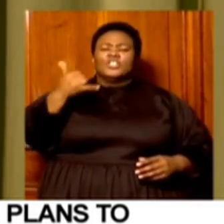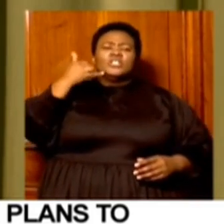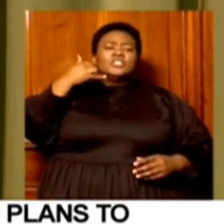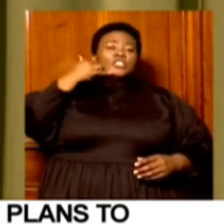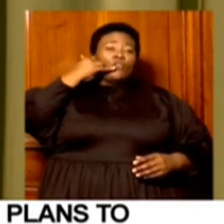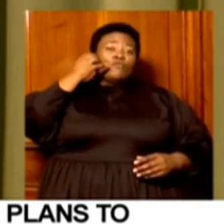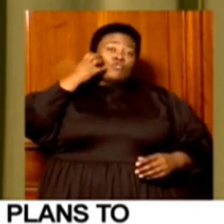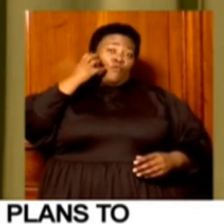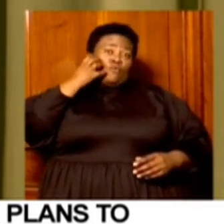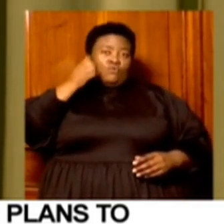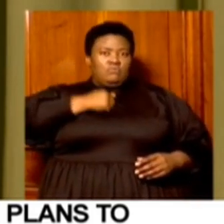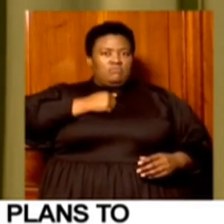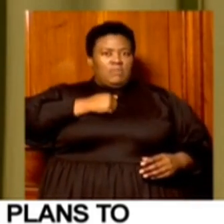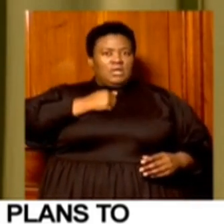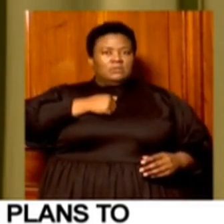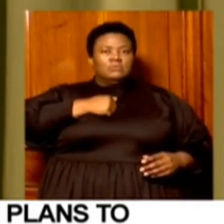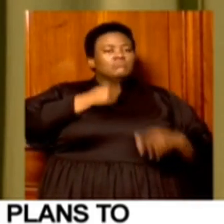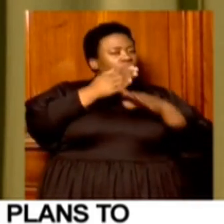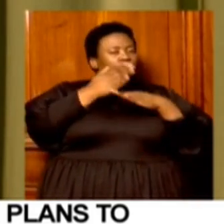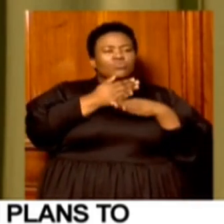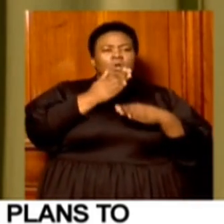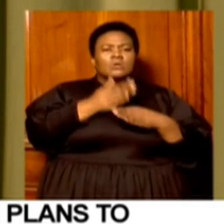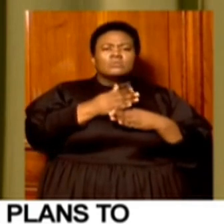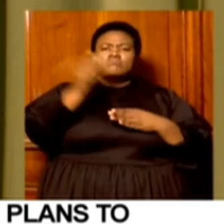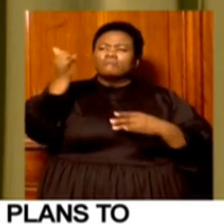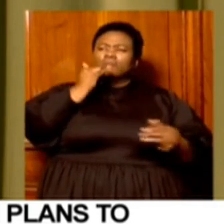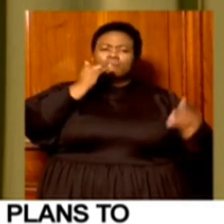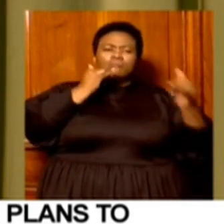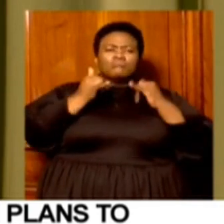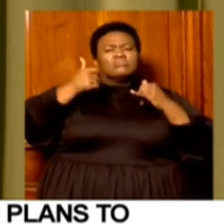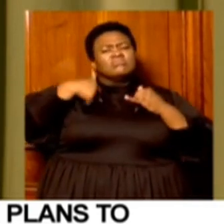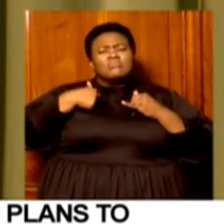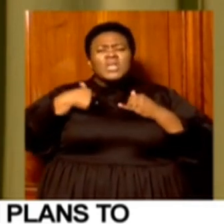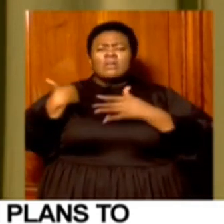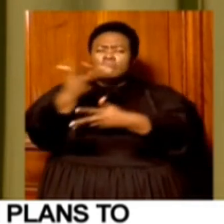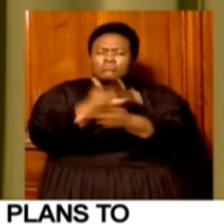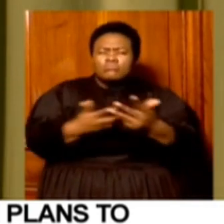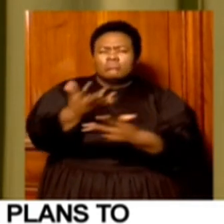operational. So I engage with the industry, I talk to them.